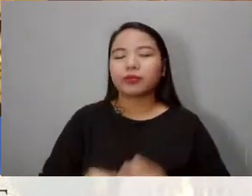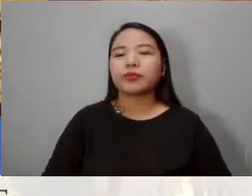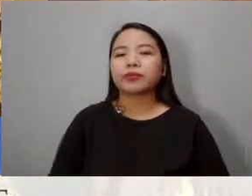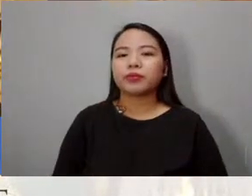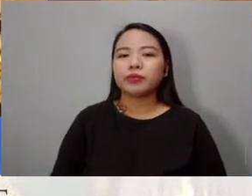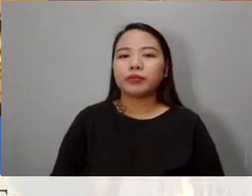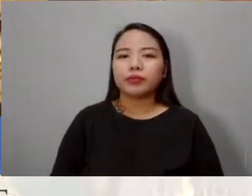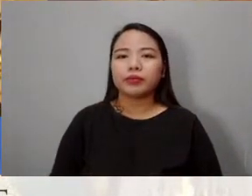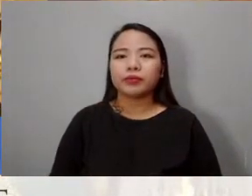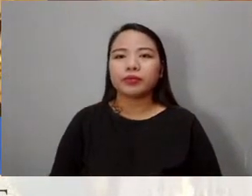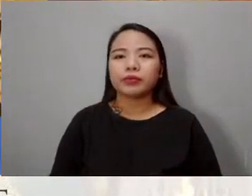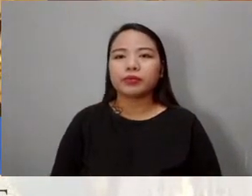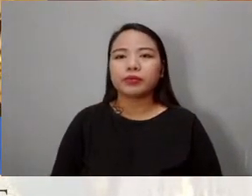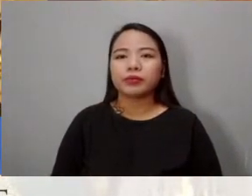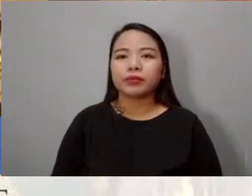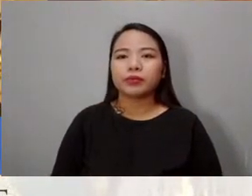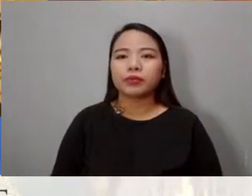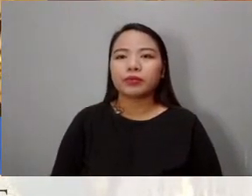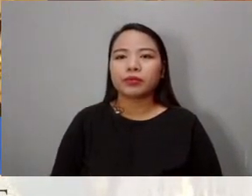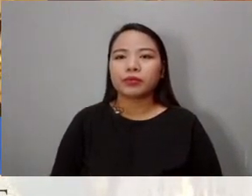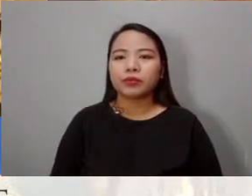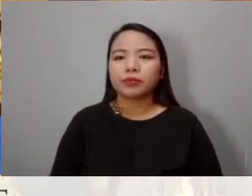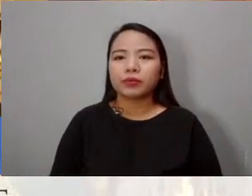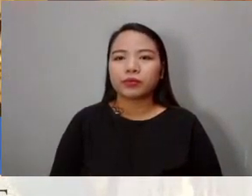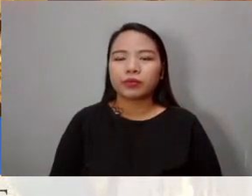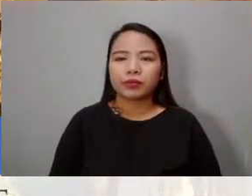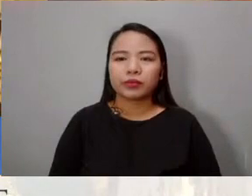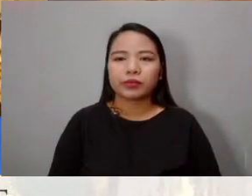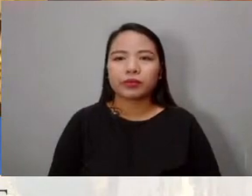The Gospel of the